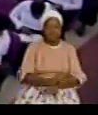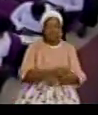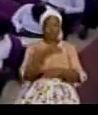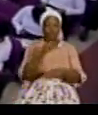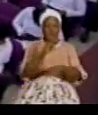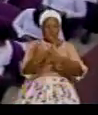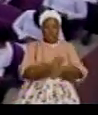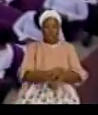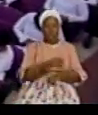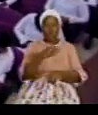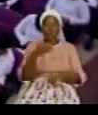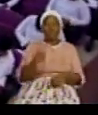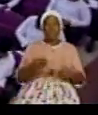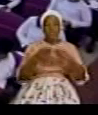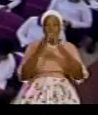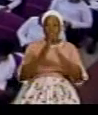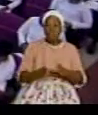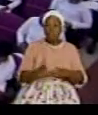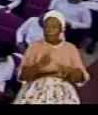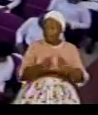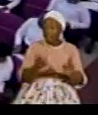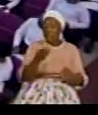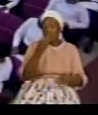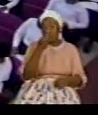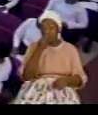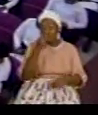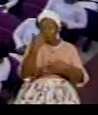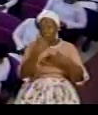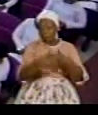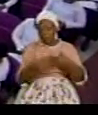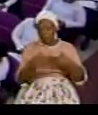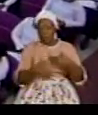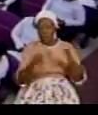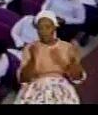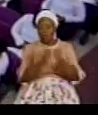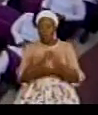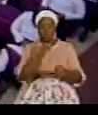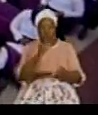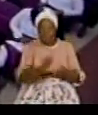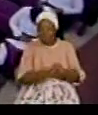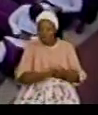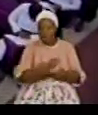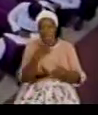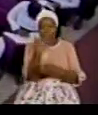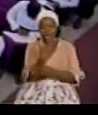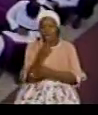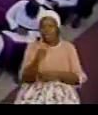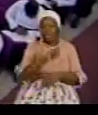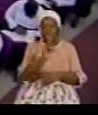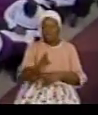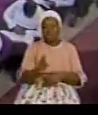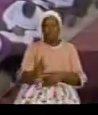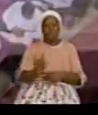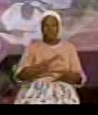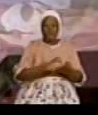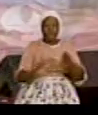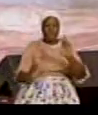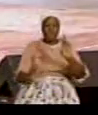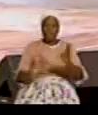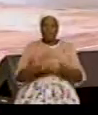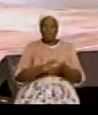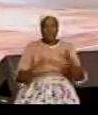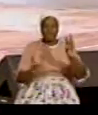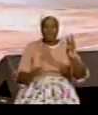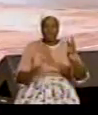the elders, but eat bread with unwashing hands? In verse 6,